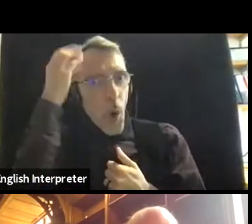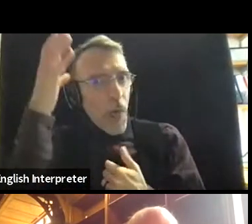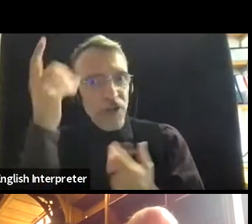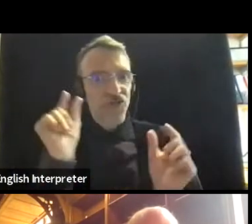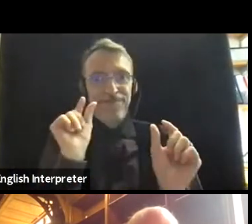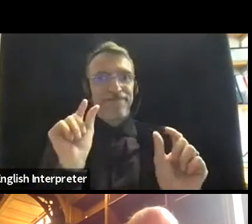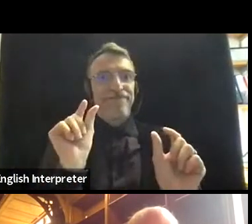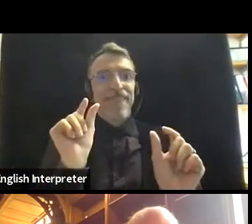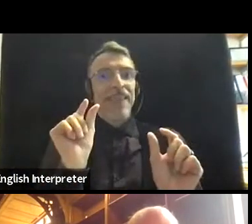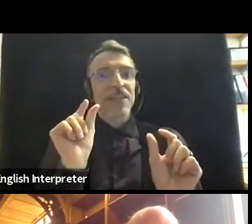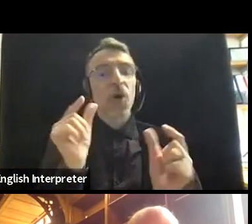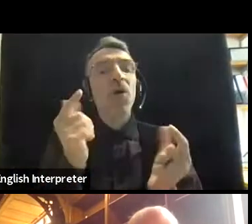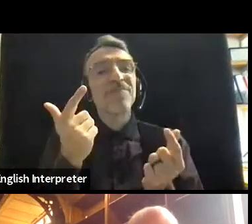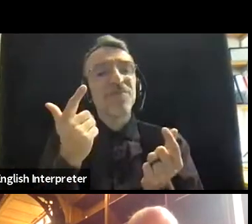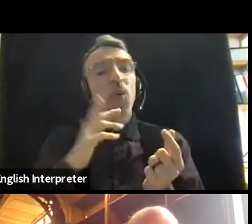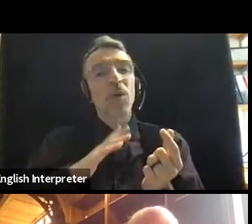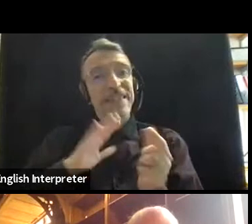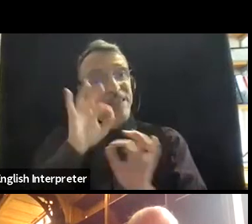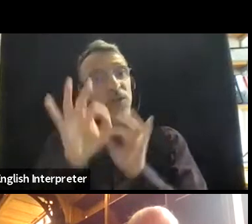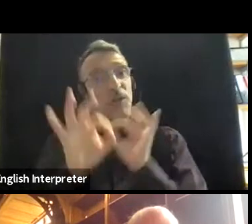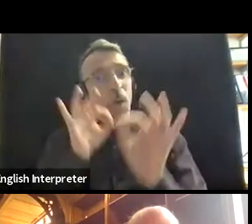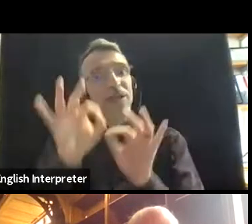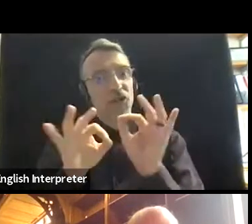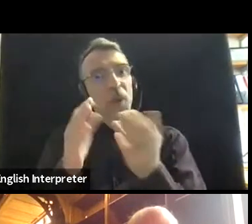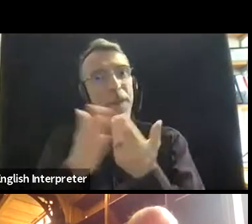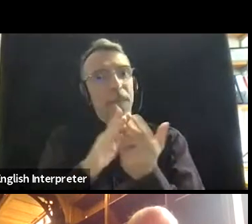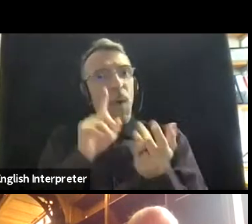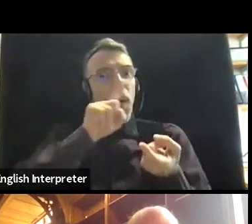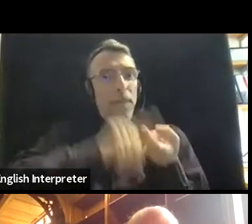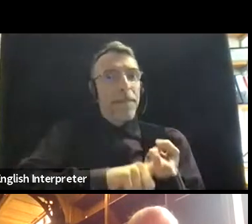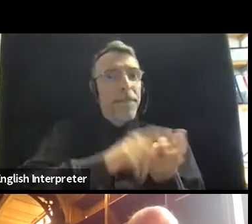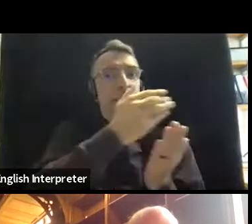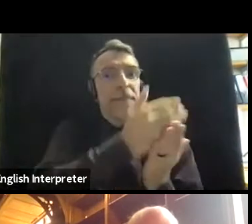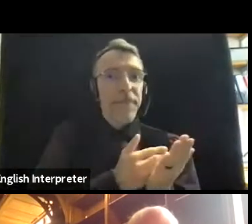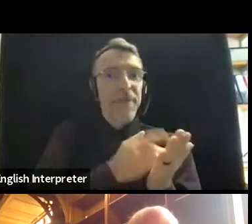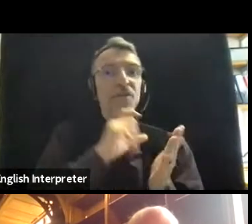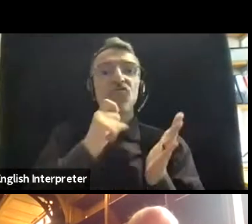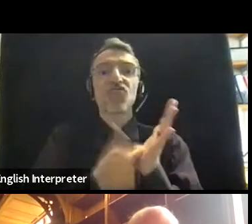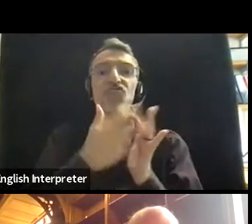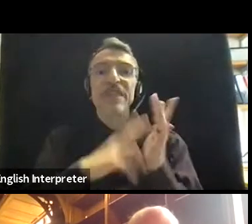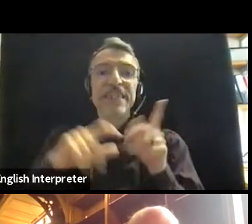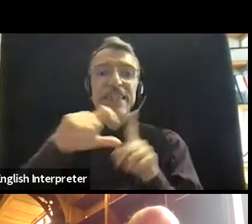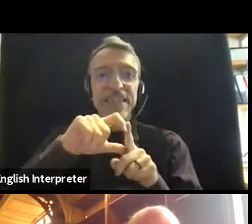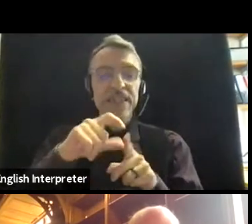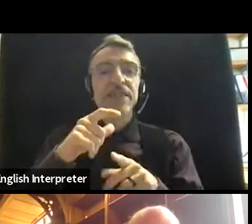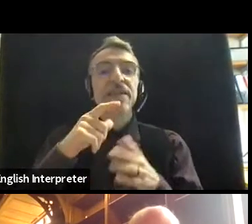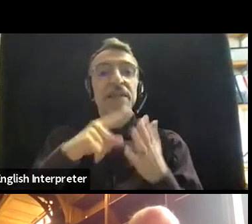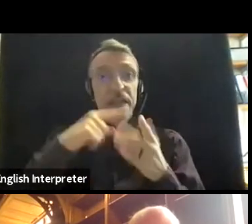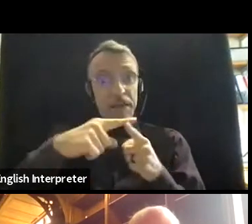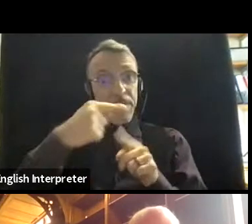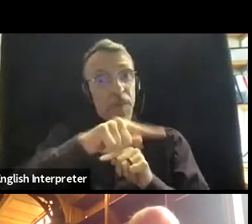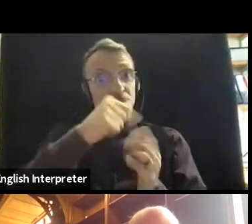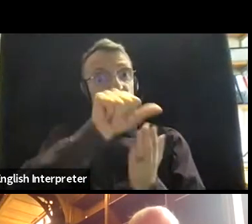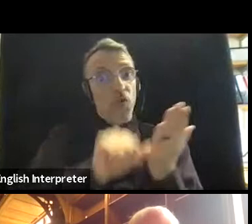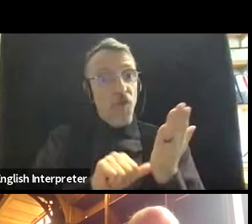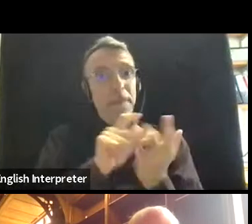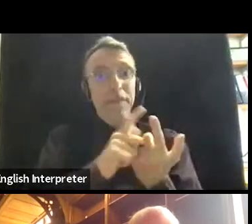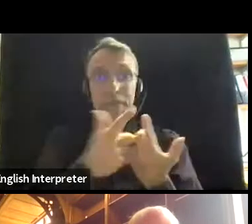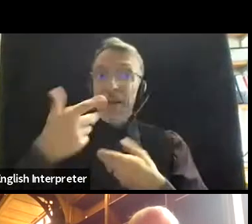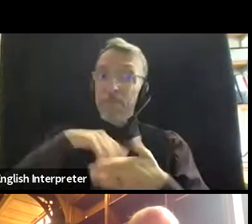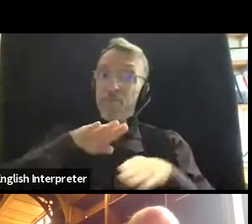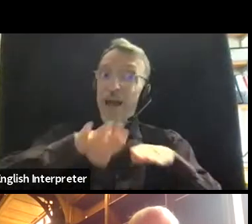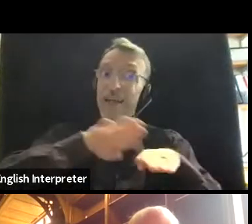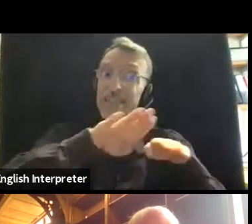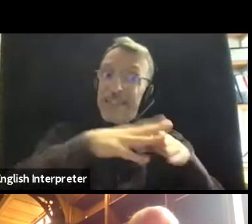really important questions for us to take forward, both in the CREED program, think about how inclusive we are in our own